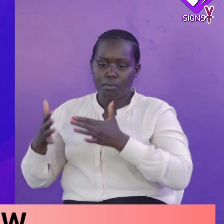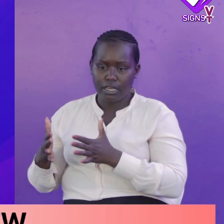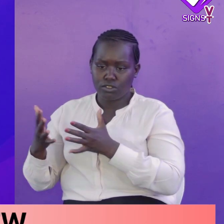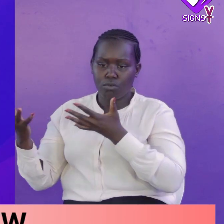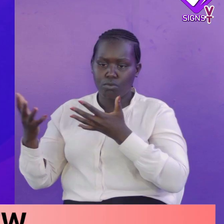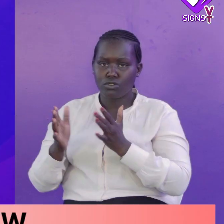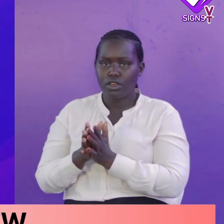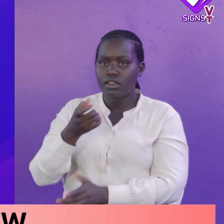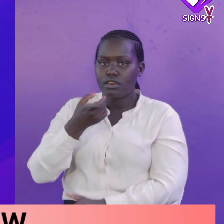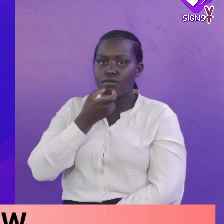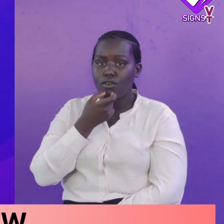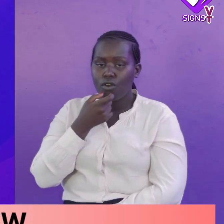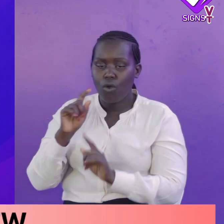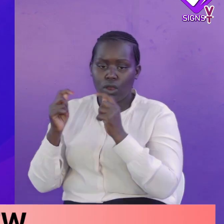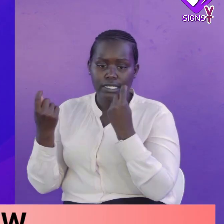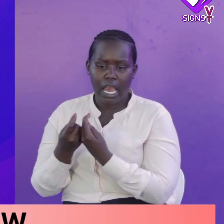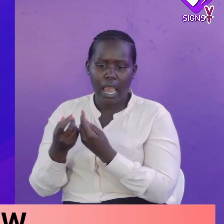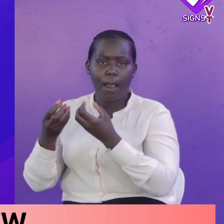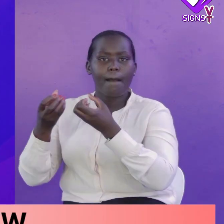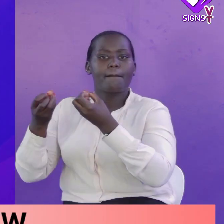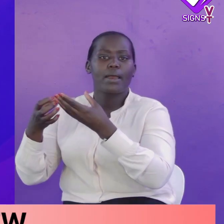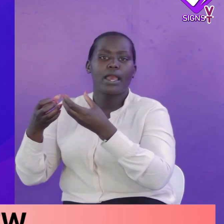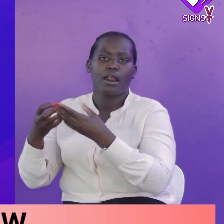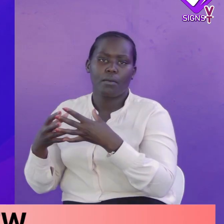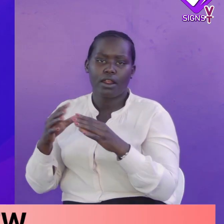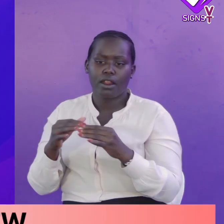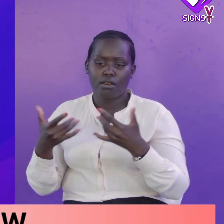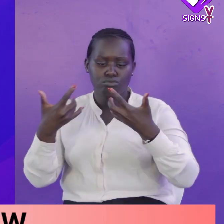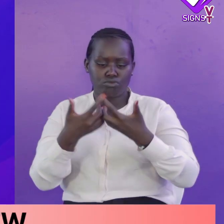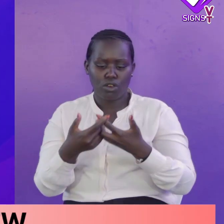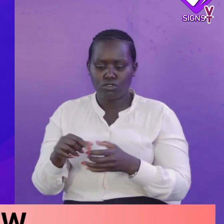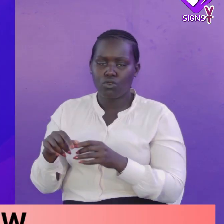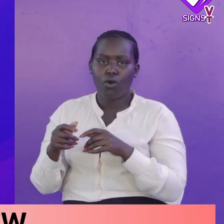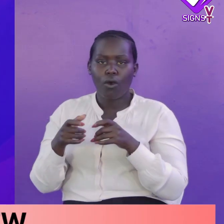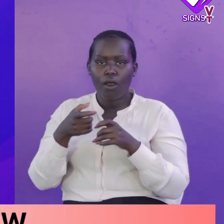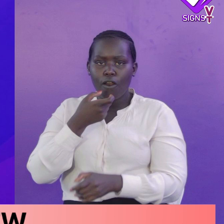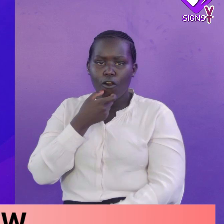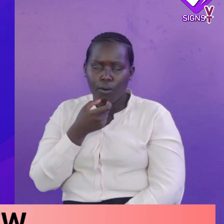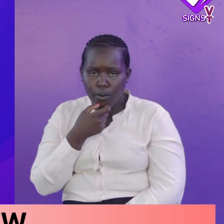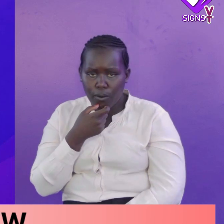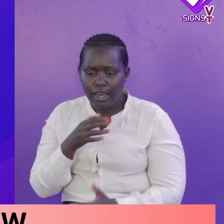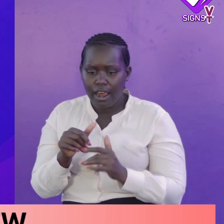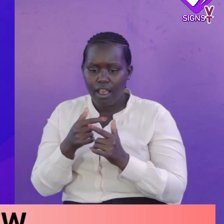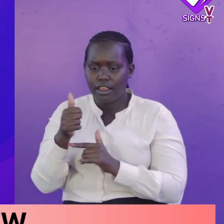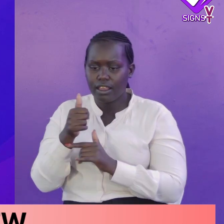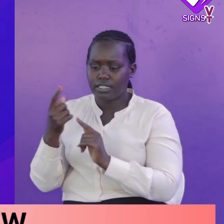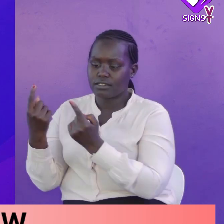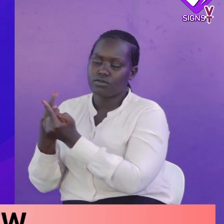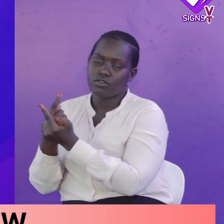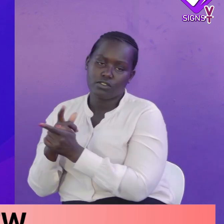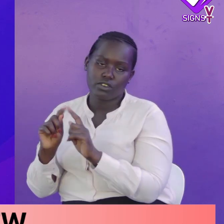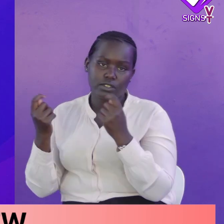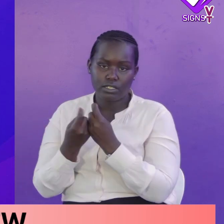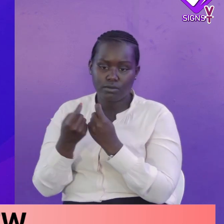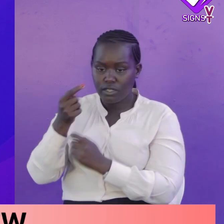Mahia. Many of them managed to switch to Gor Mahia. Others went to different leagues. Yeah. Yeah, because